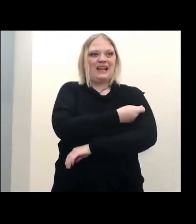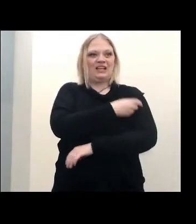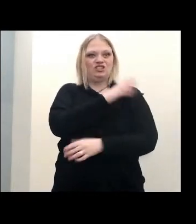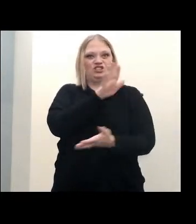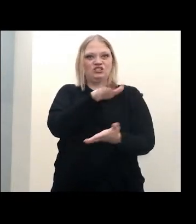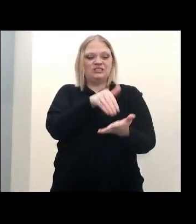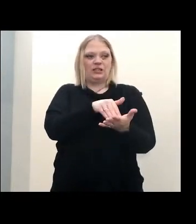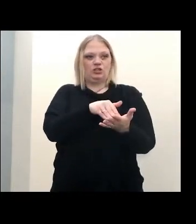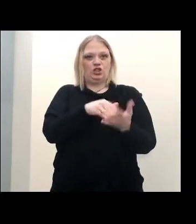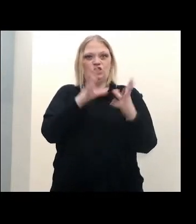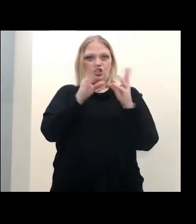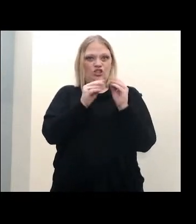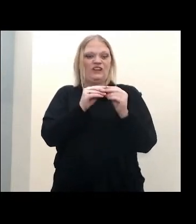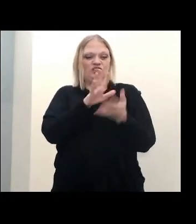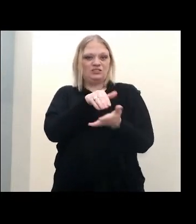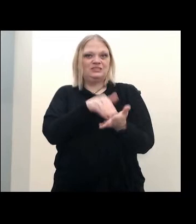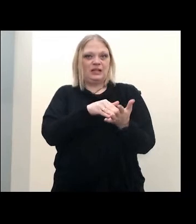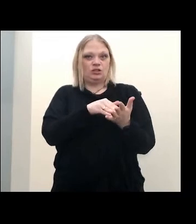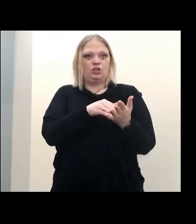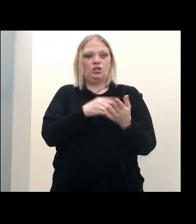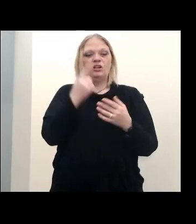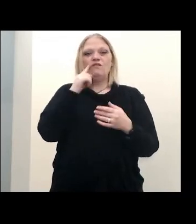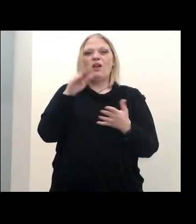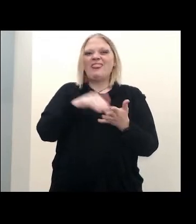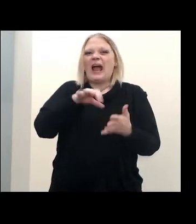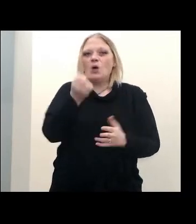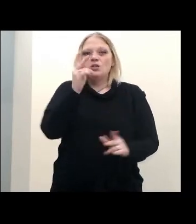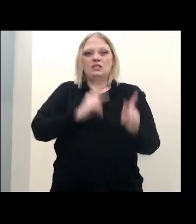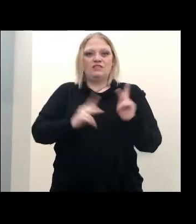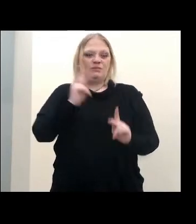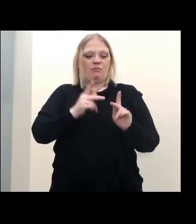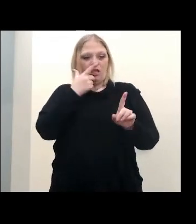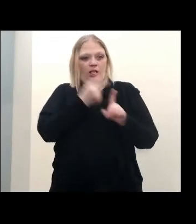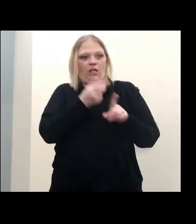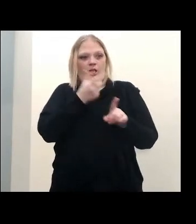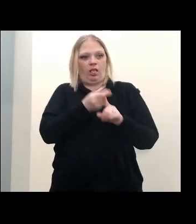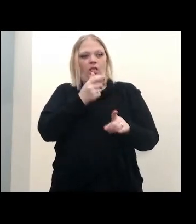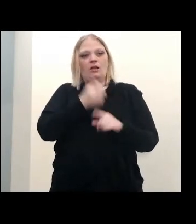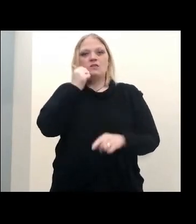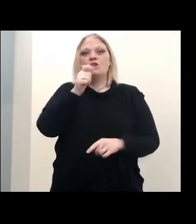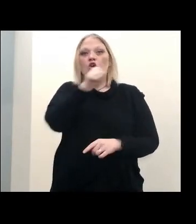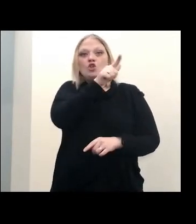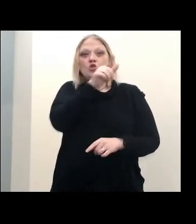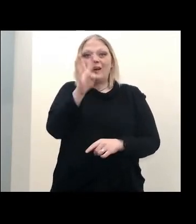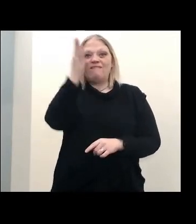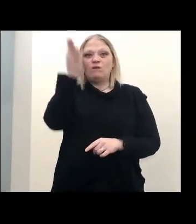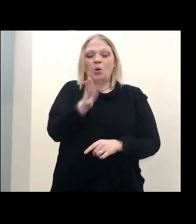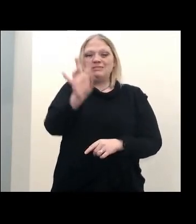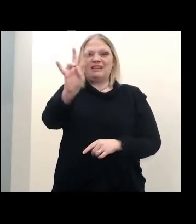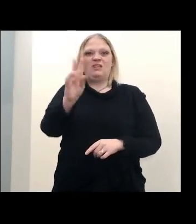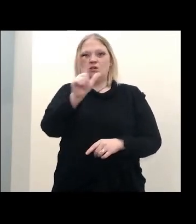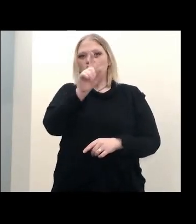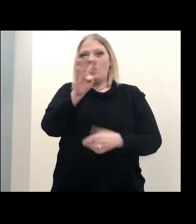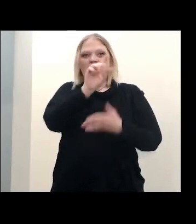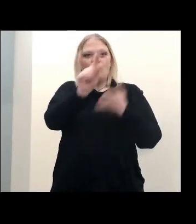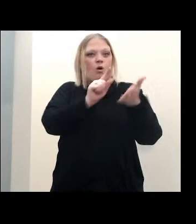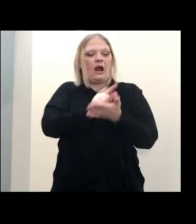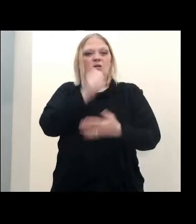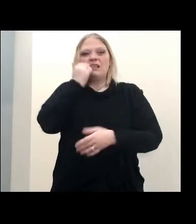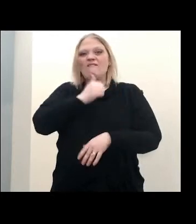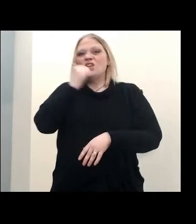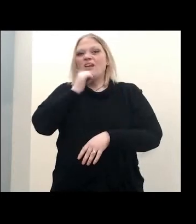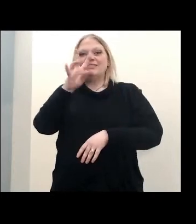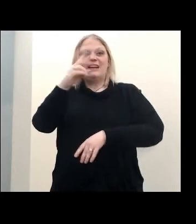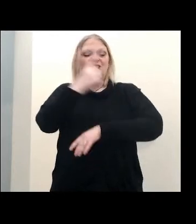Center to do thousands of individuals a day, 24 hours a day, 7 days a week. The reason it hasn't been